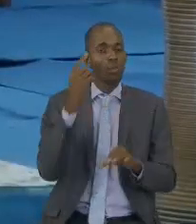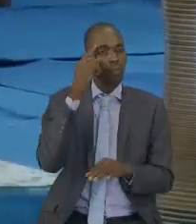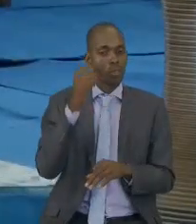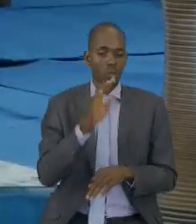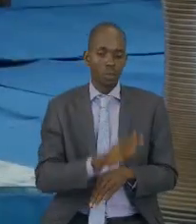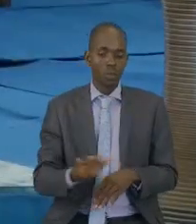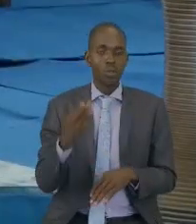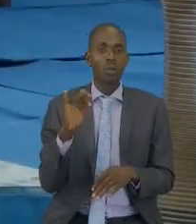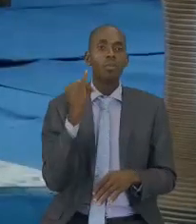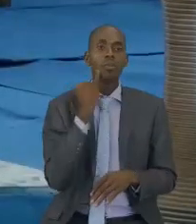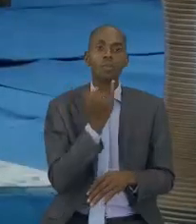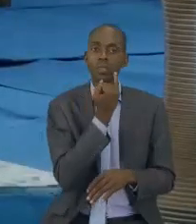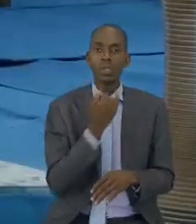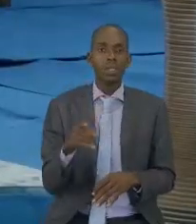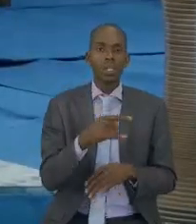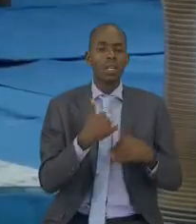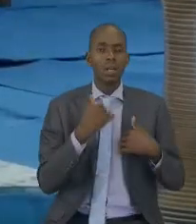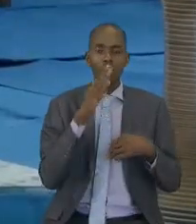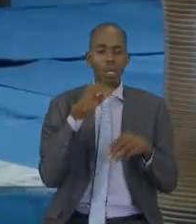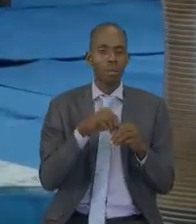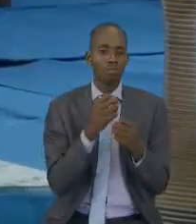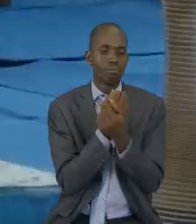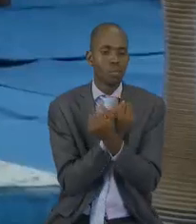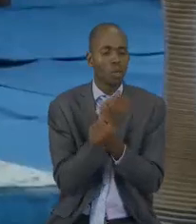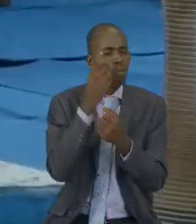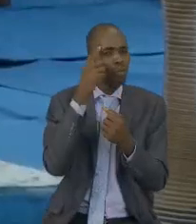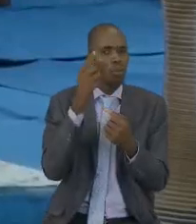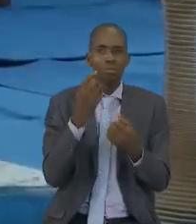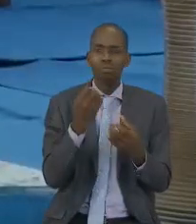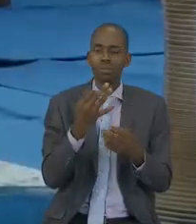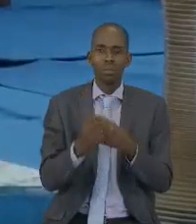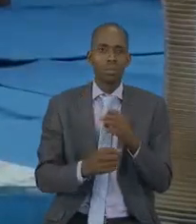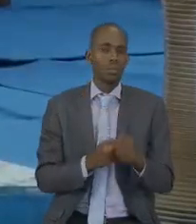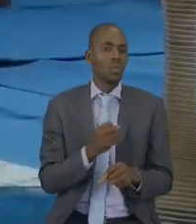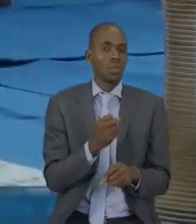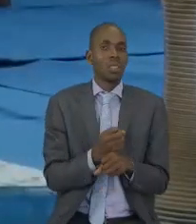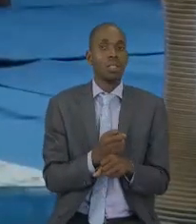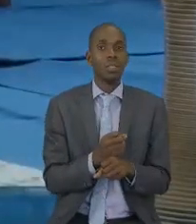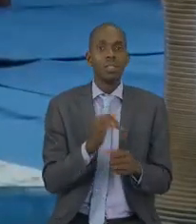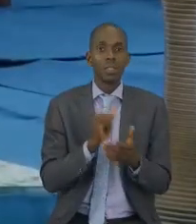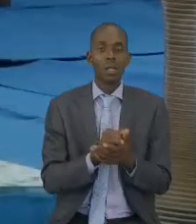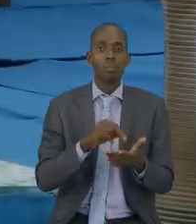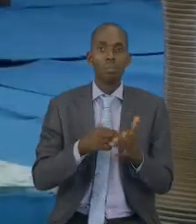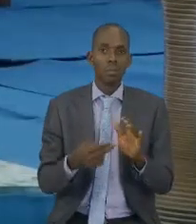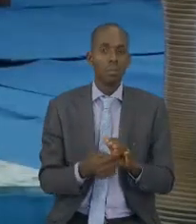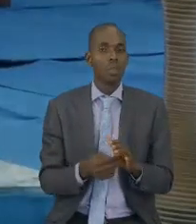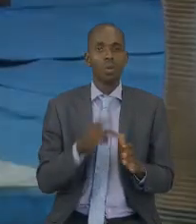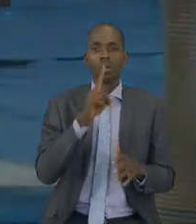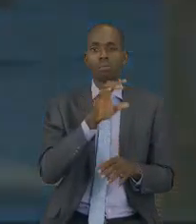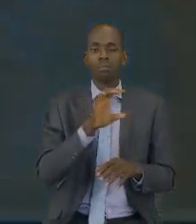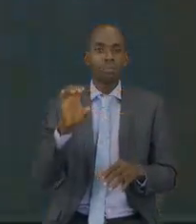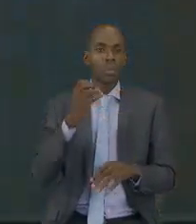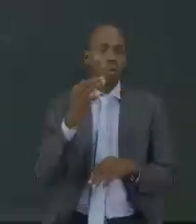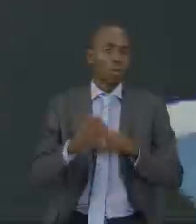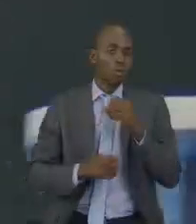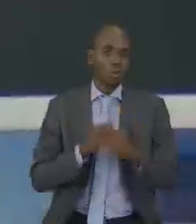of Israel. They had been in bondage for centuries. That is, for hundreds of years. And